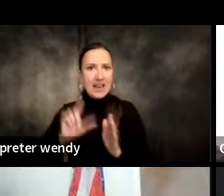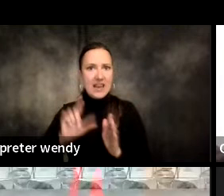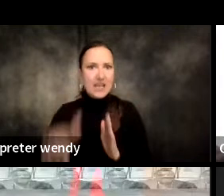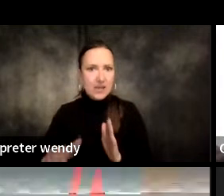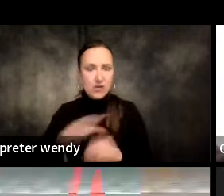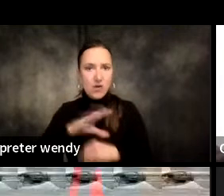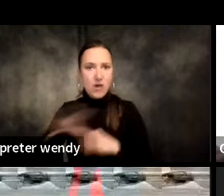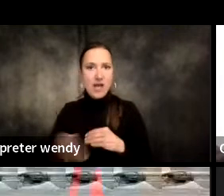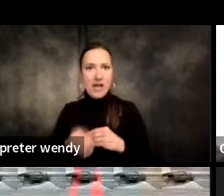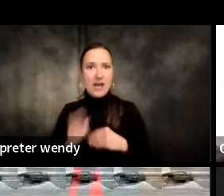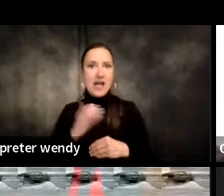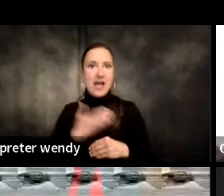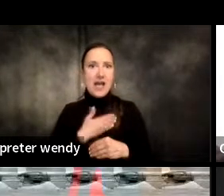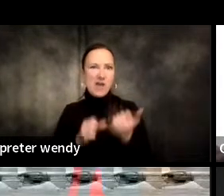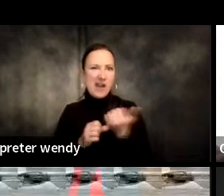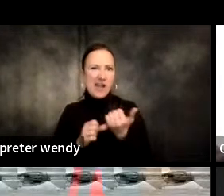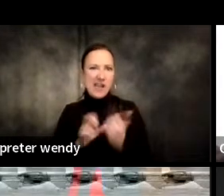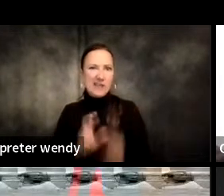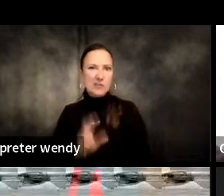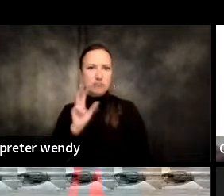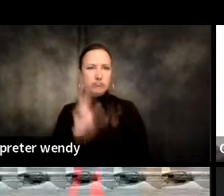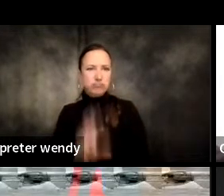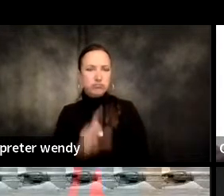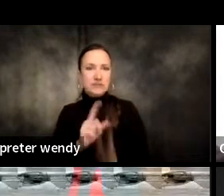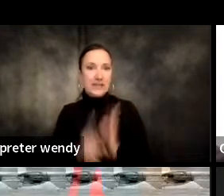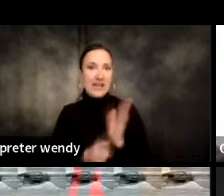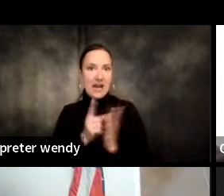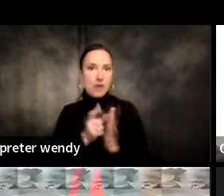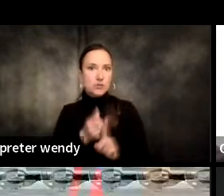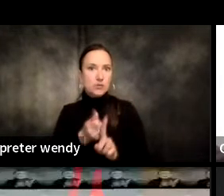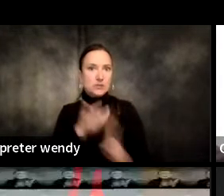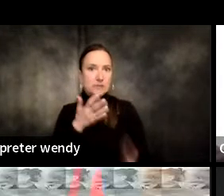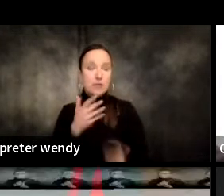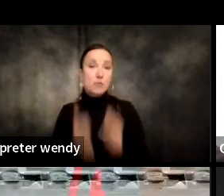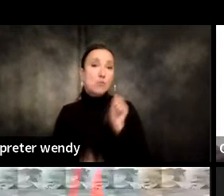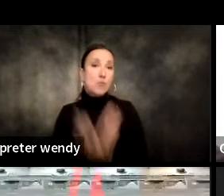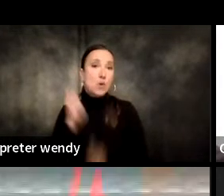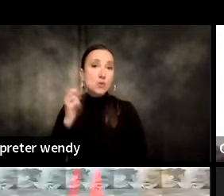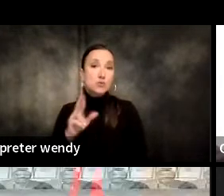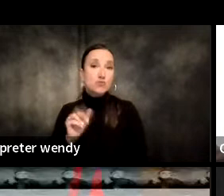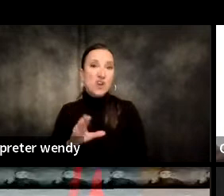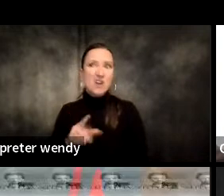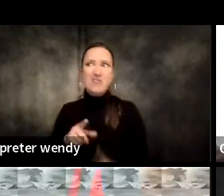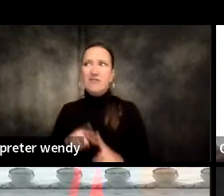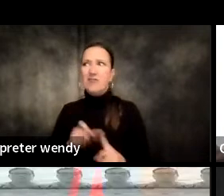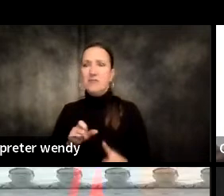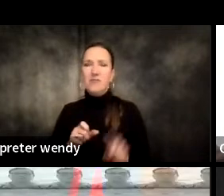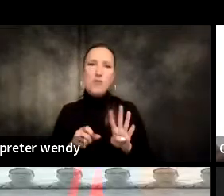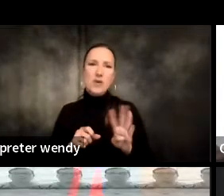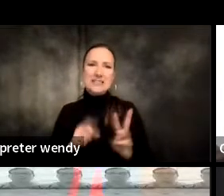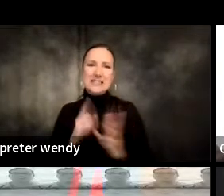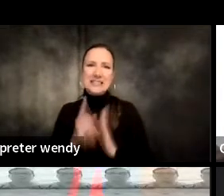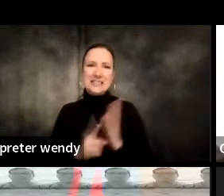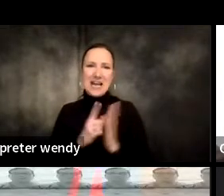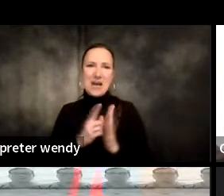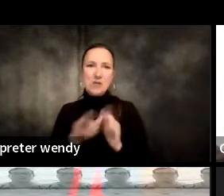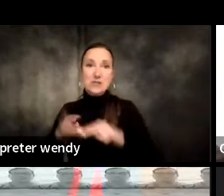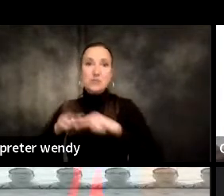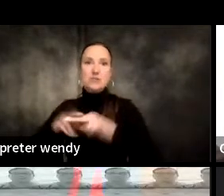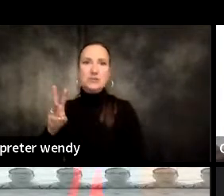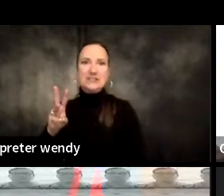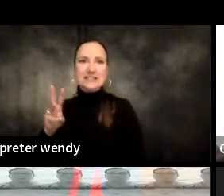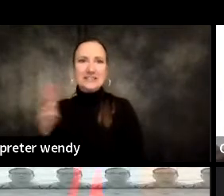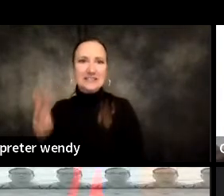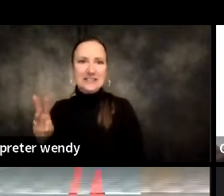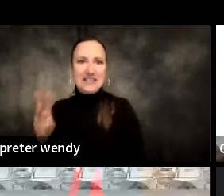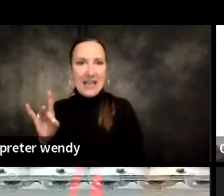8 that expanded hours. So I'm really excited about that. Most sites are going from 46 hours to 68 hours, and